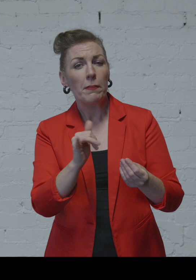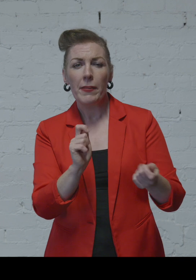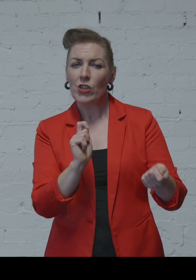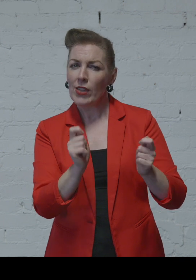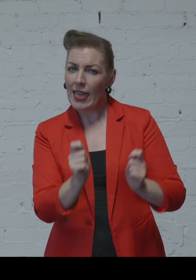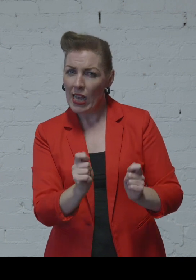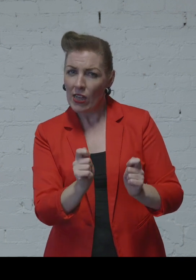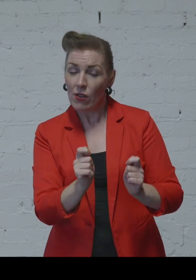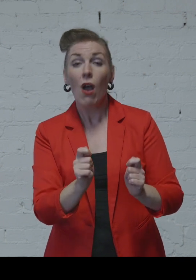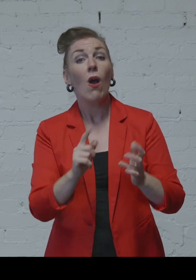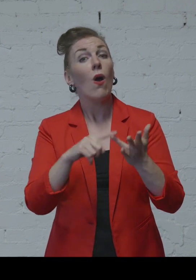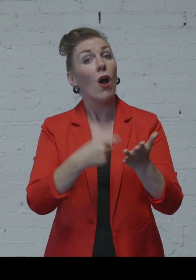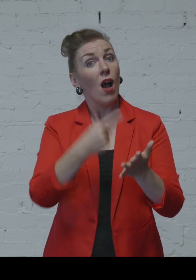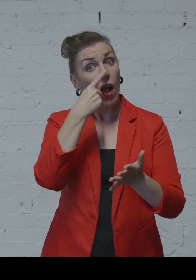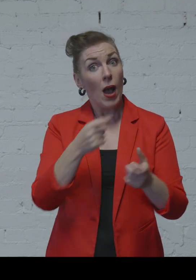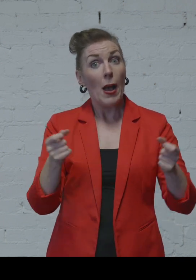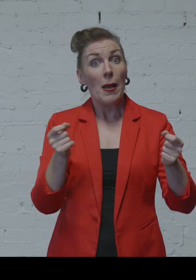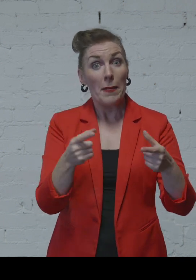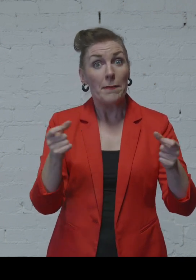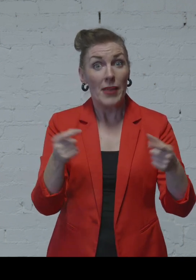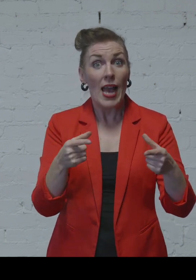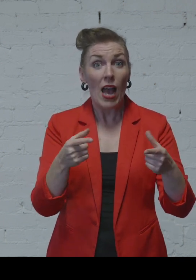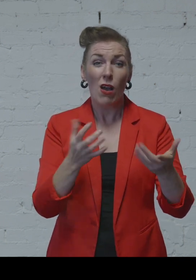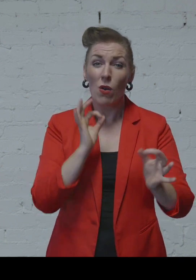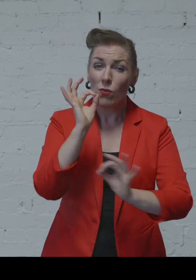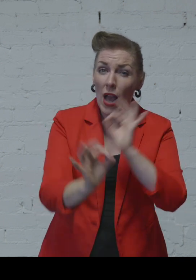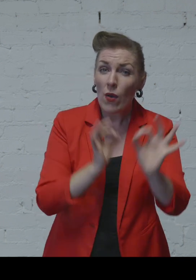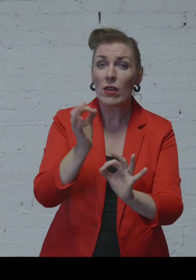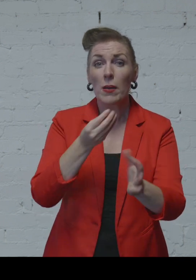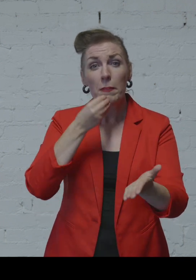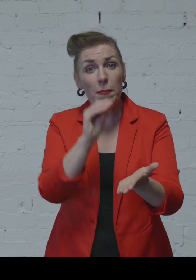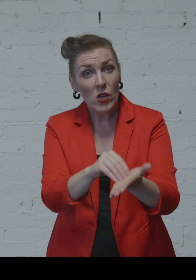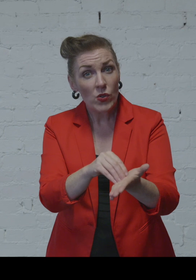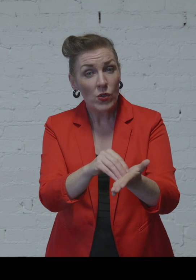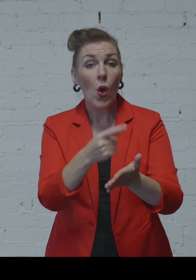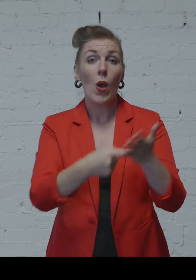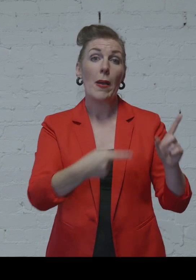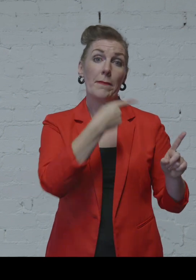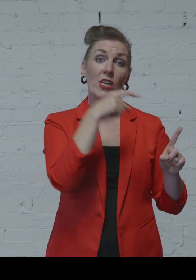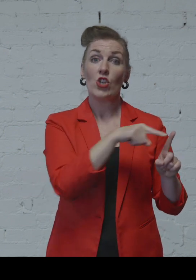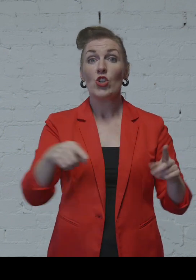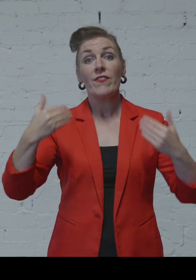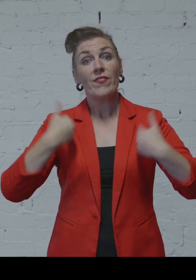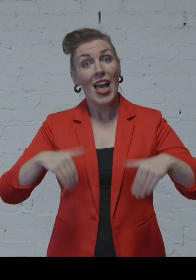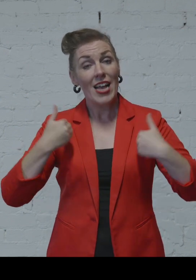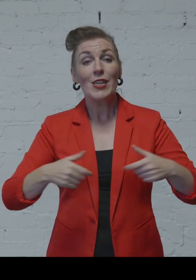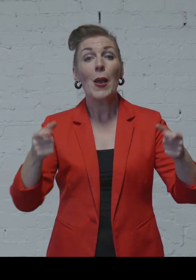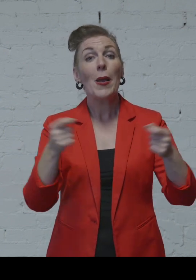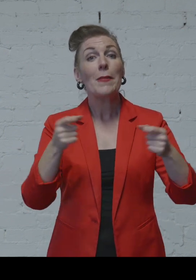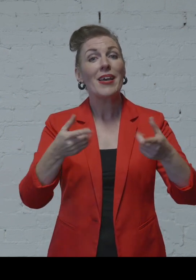occasional flexibility due to staff working times. Or you can email us with general inquiries and bookings from Monday to Friday